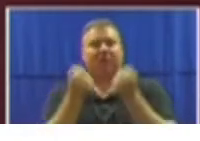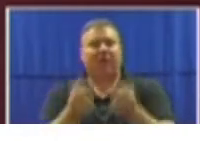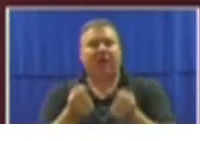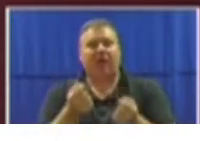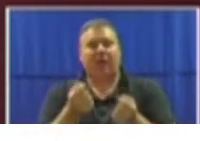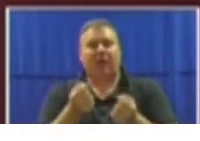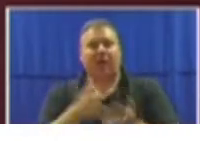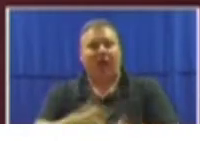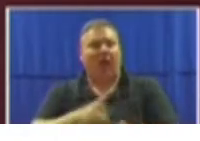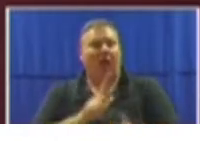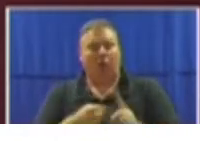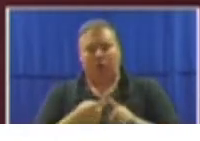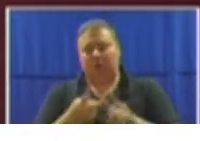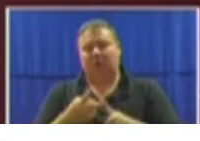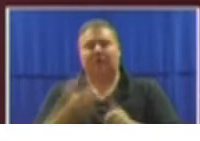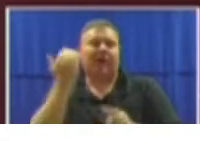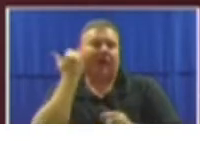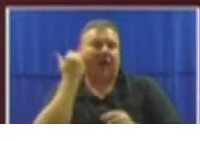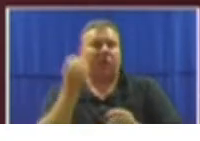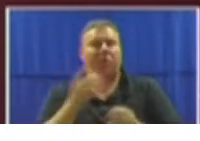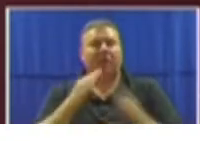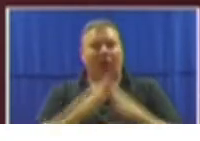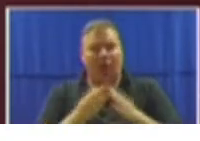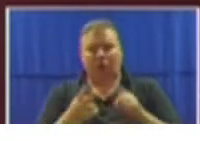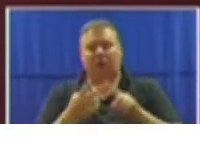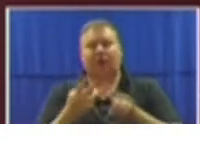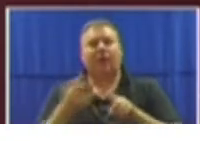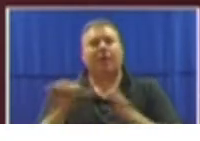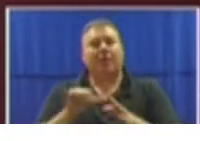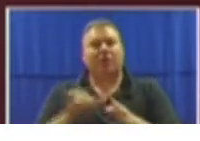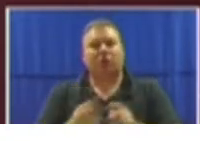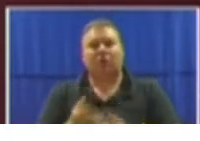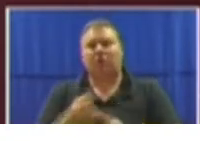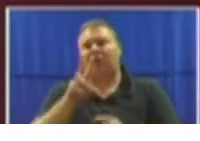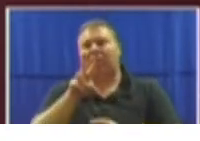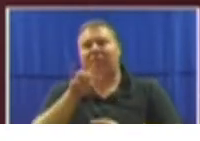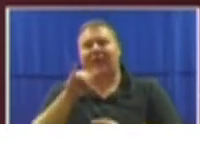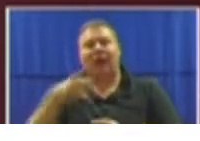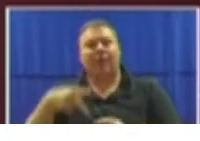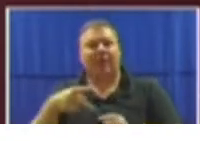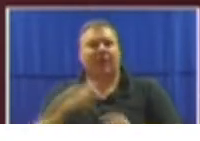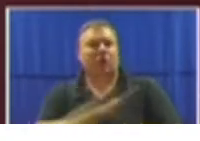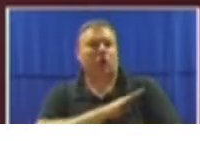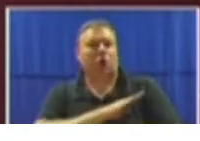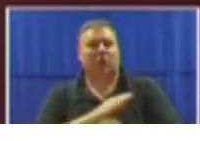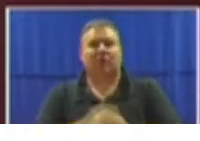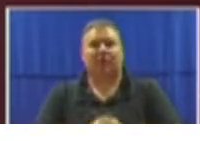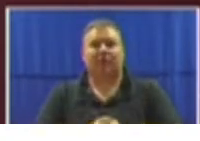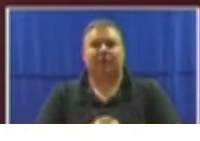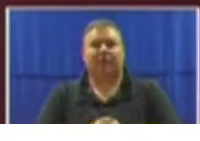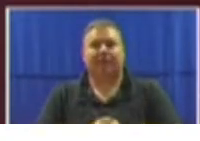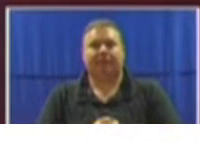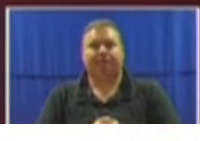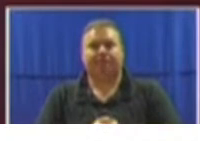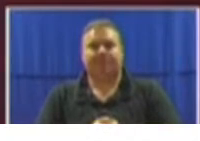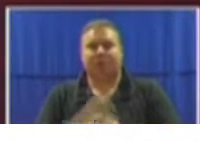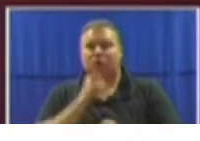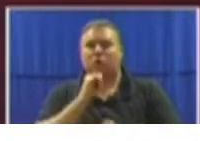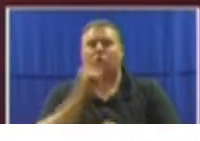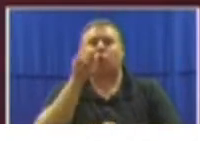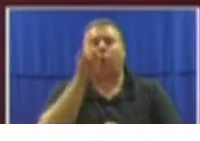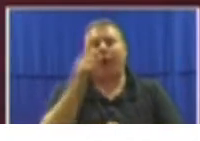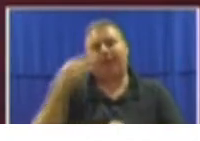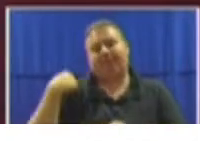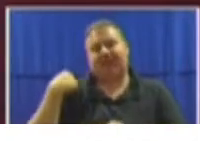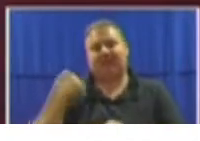allowances, state-sponsored housing, petrol, and the VIP security detail. But because not one of these ministers